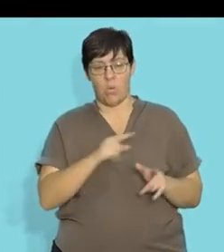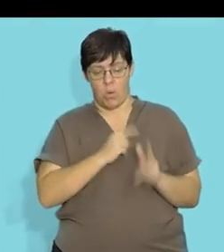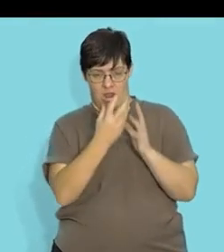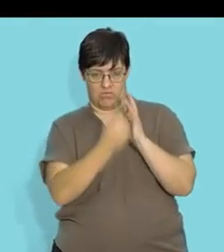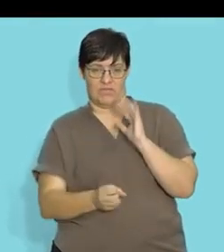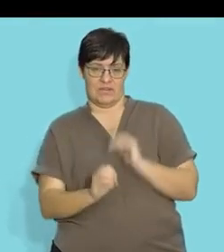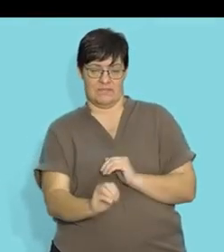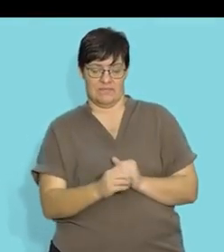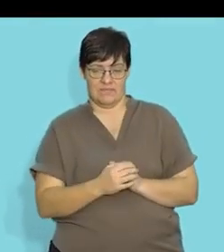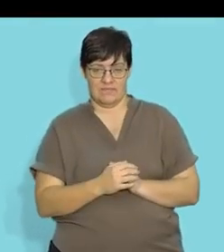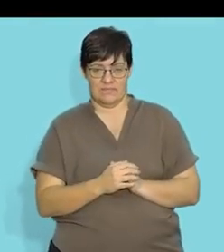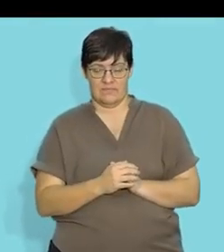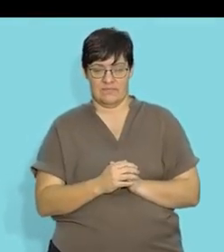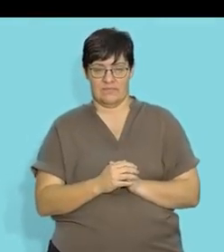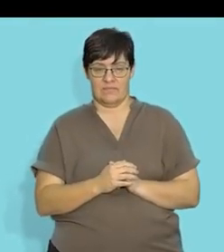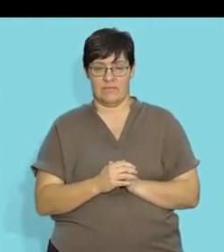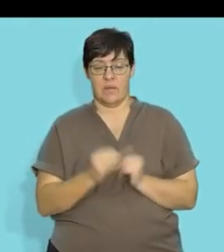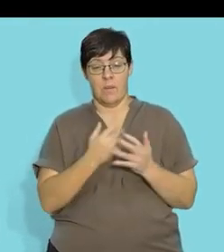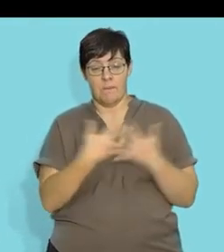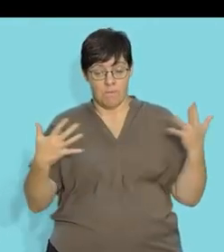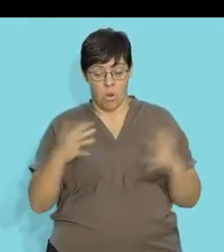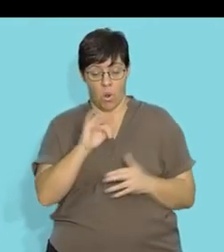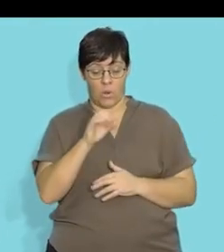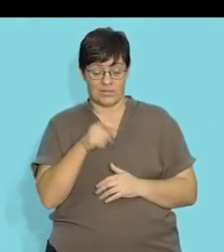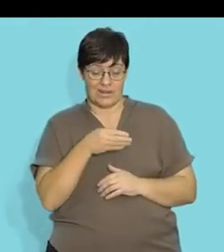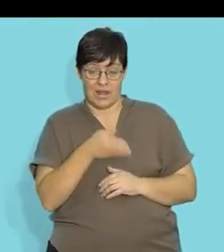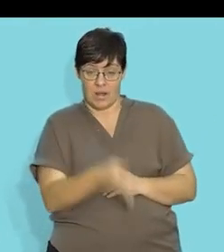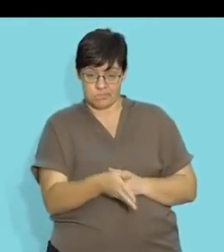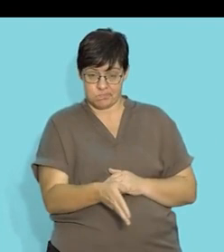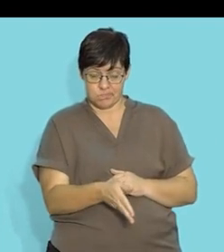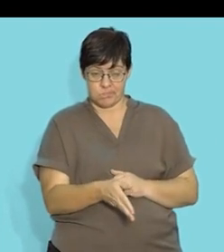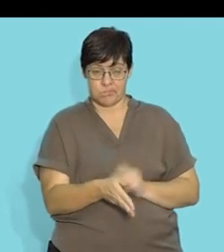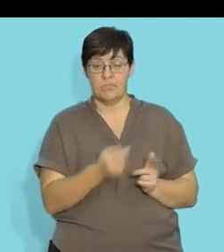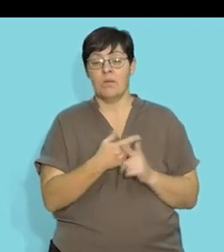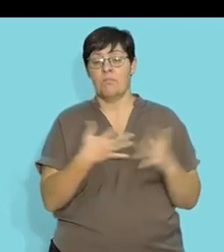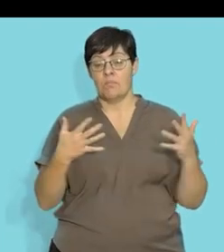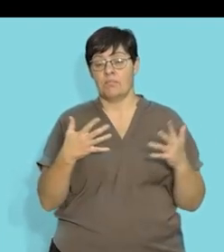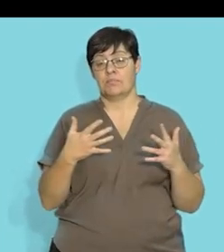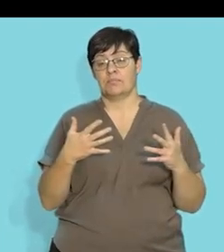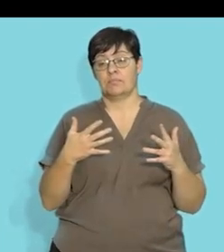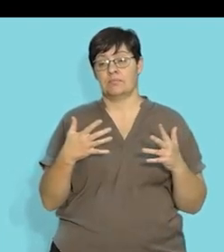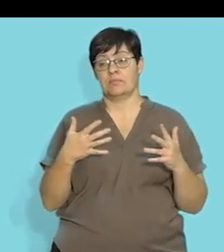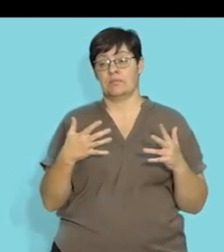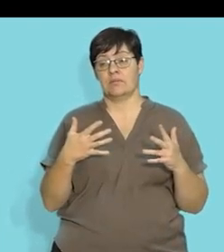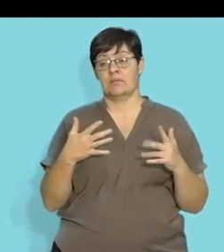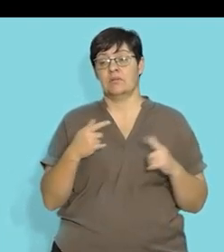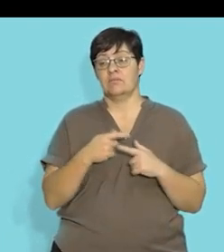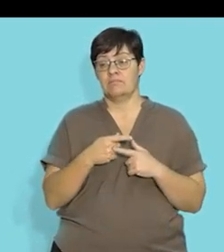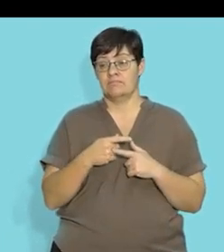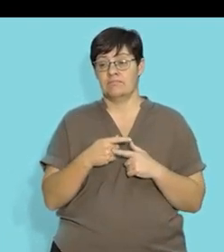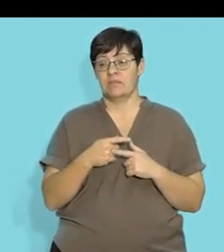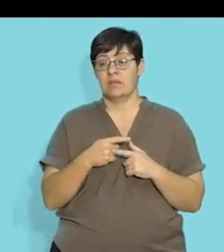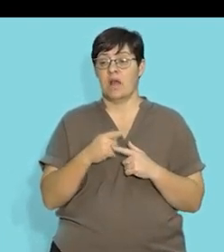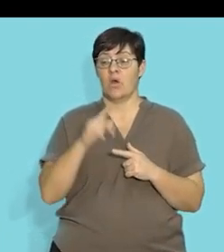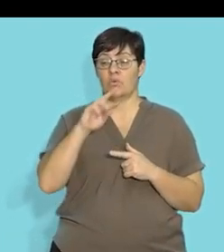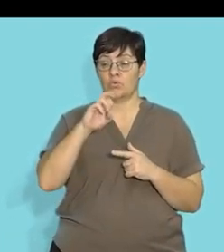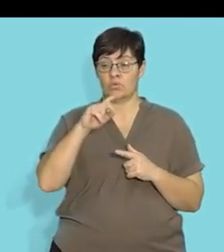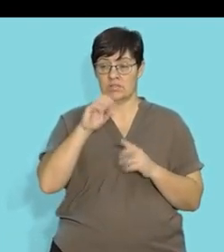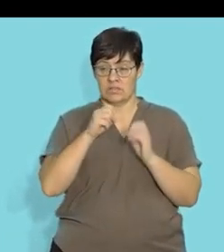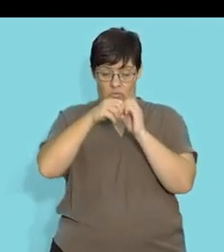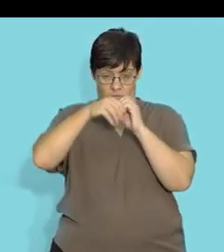due to gravity. The higher concentrations of auxins on the lower side will cause the